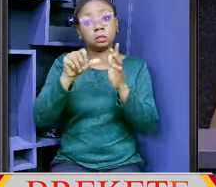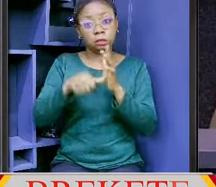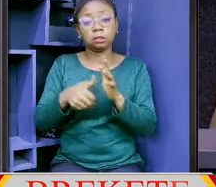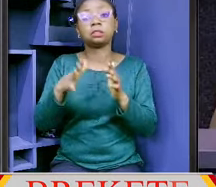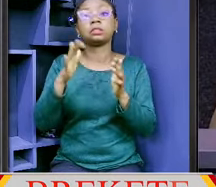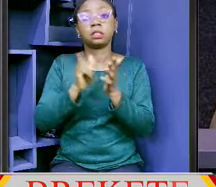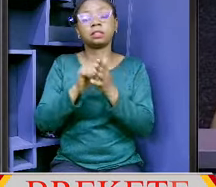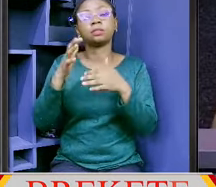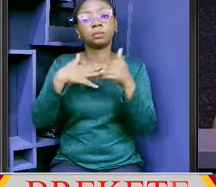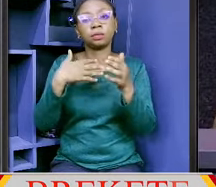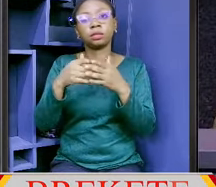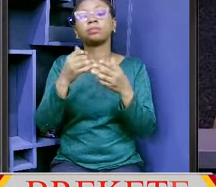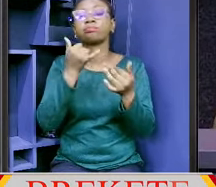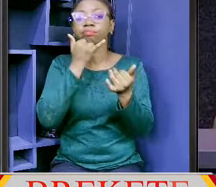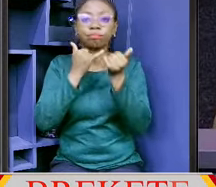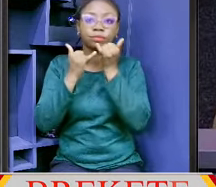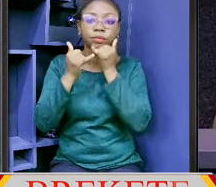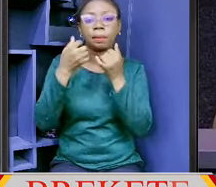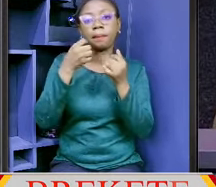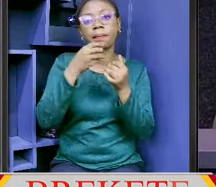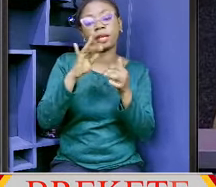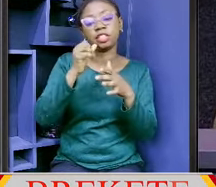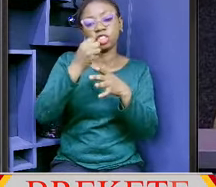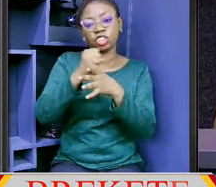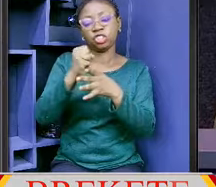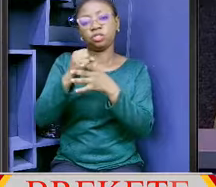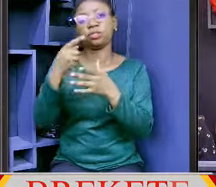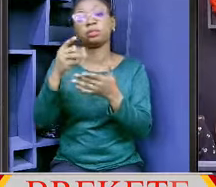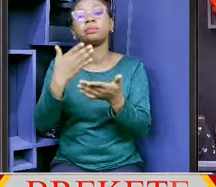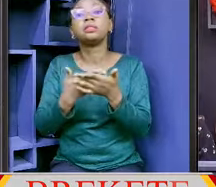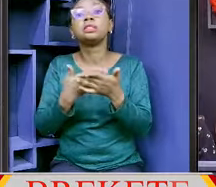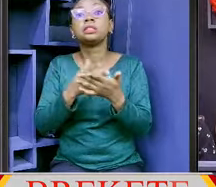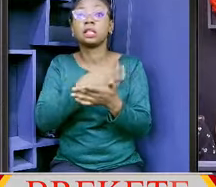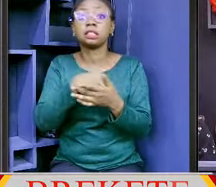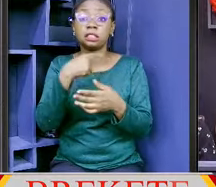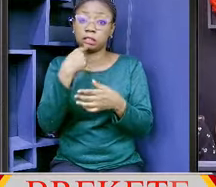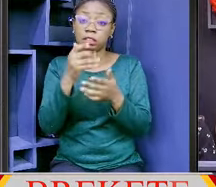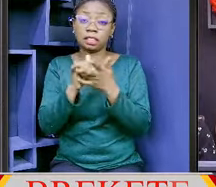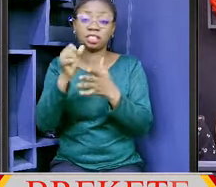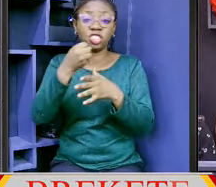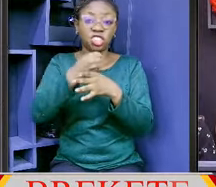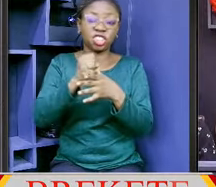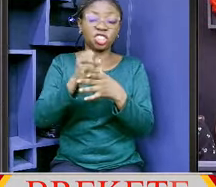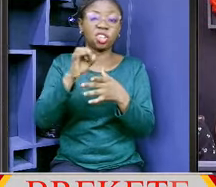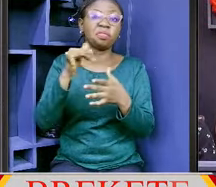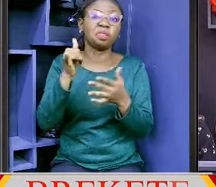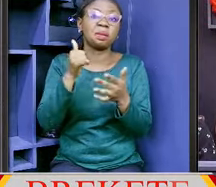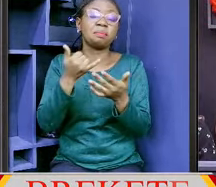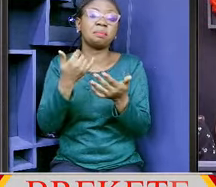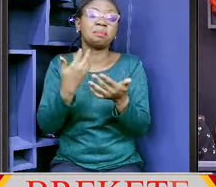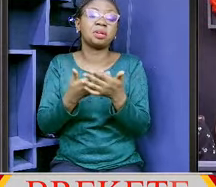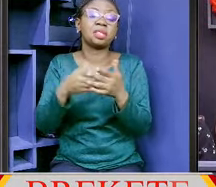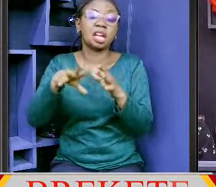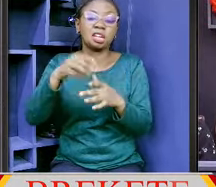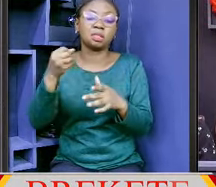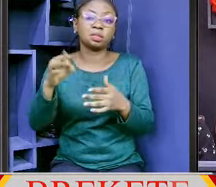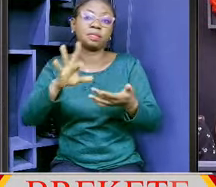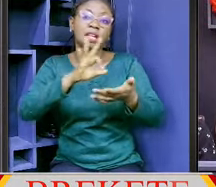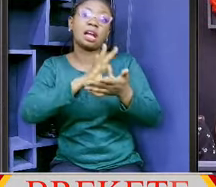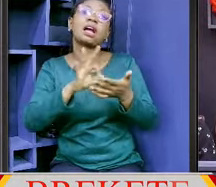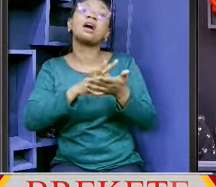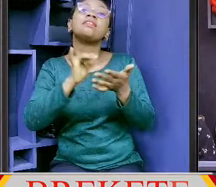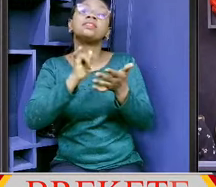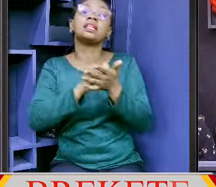though he do me a mistake by sharing the money, and he talks that sharing of the money to, out of the account where